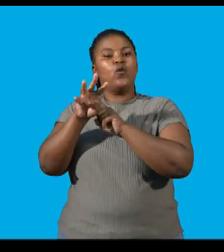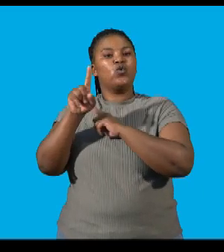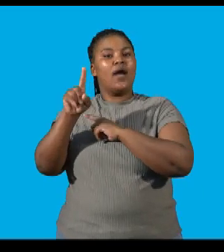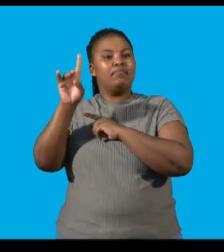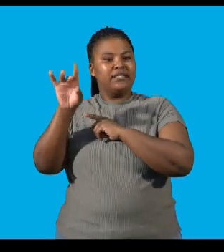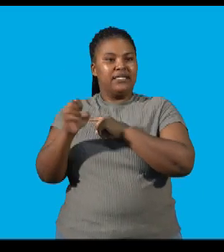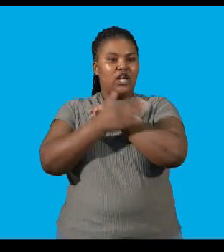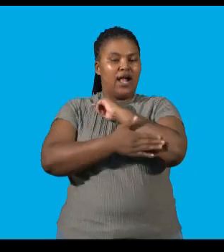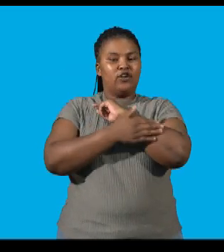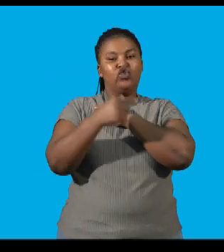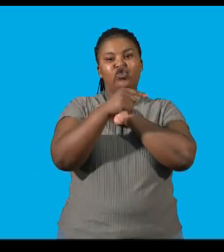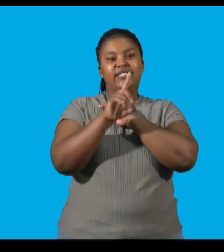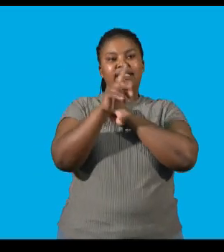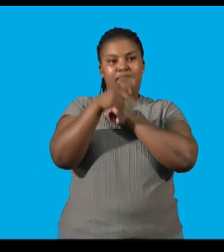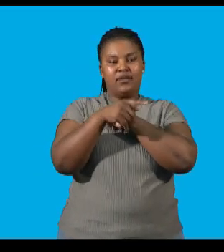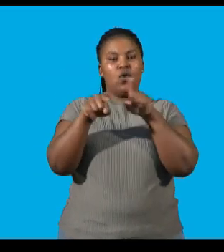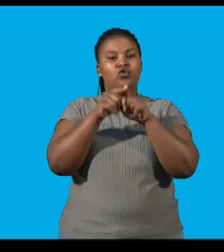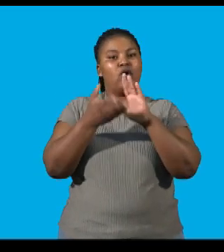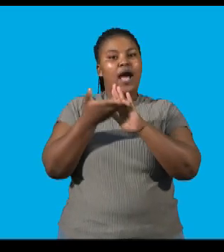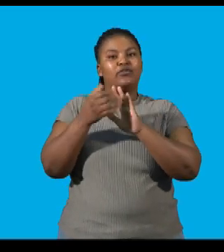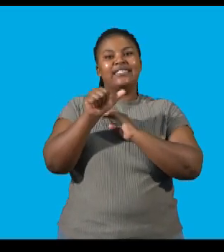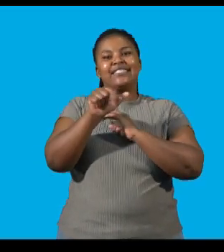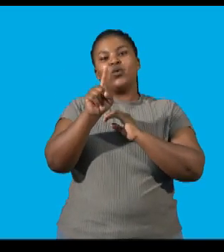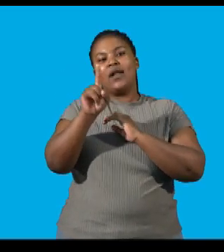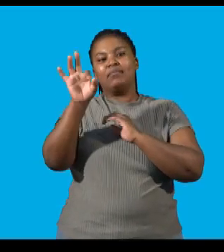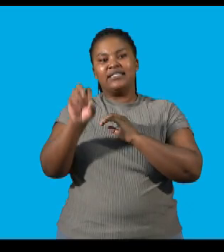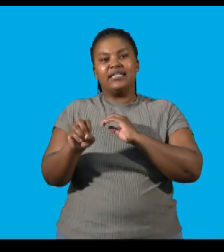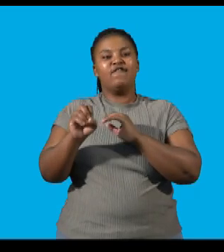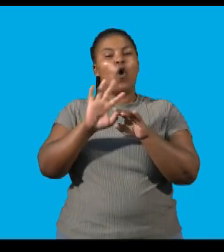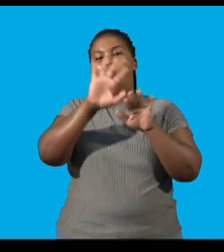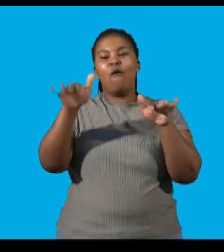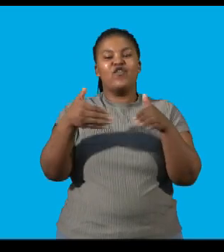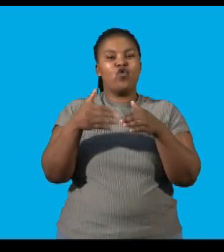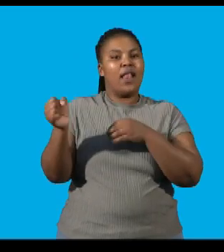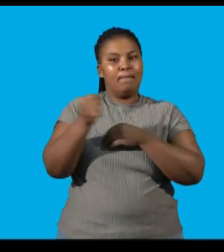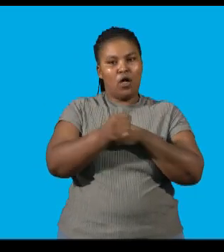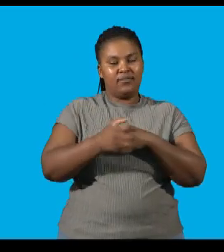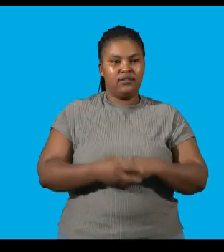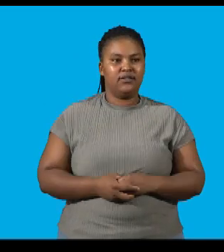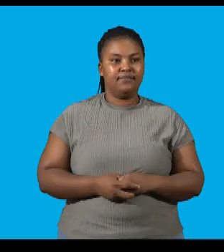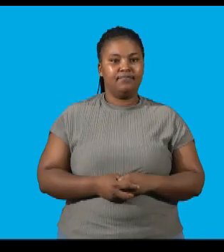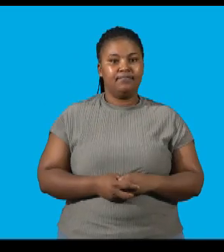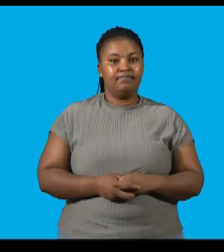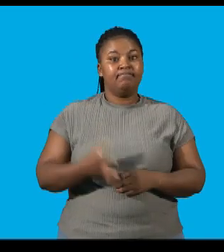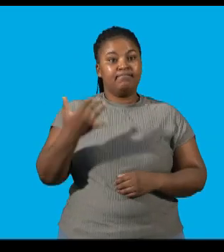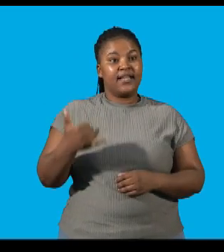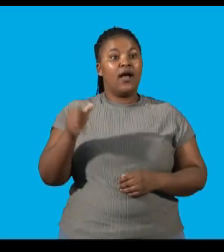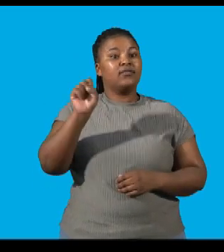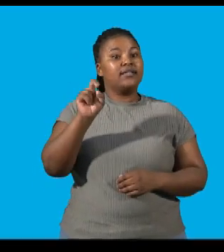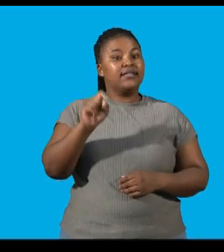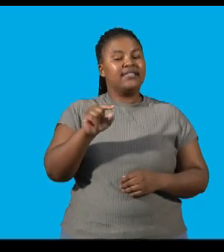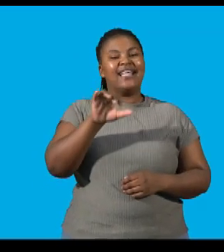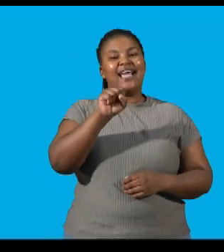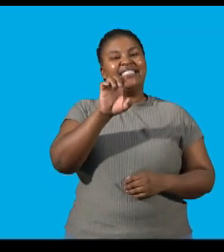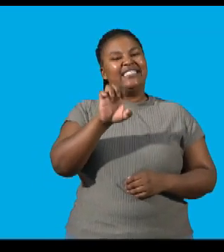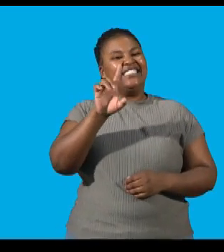of the country's GDP and up to 61% of the overall employment. In this regard,